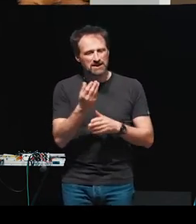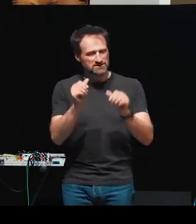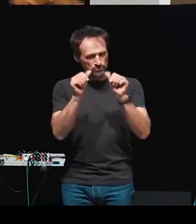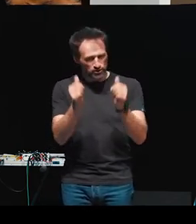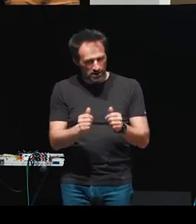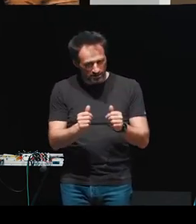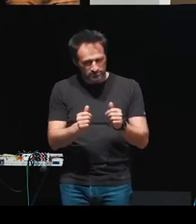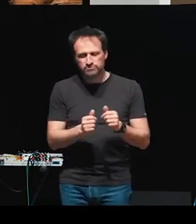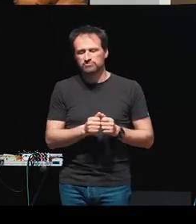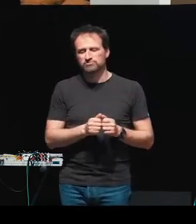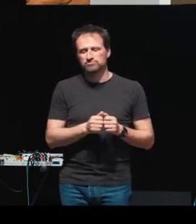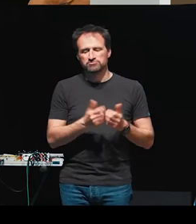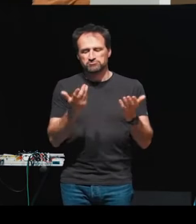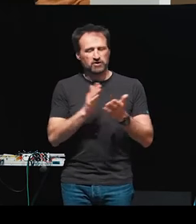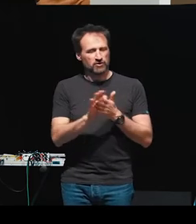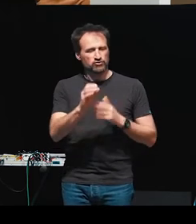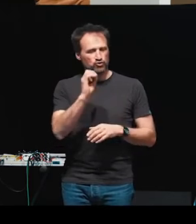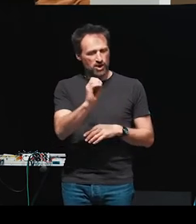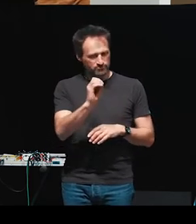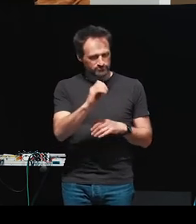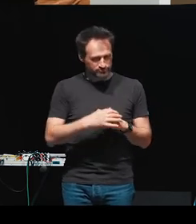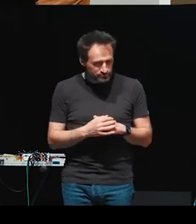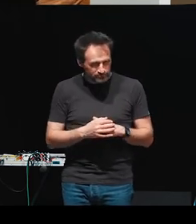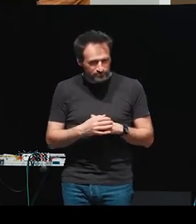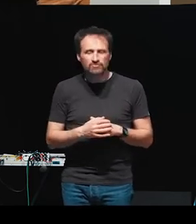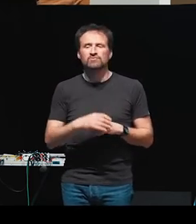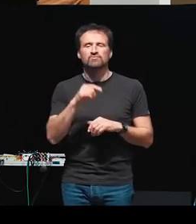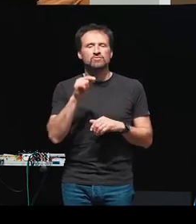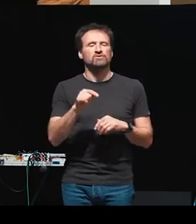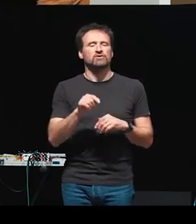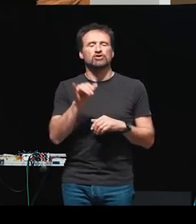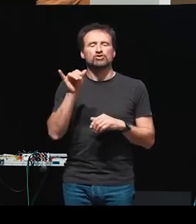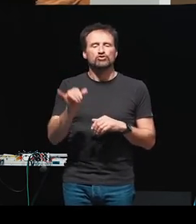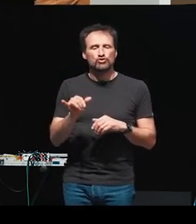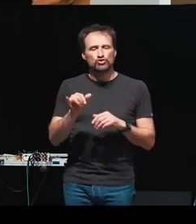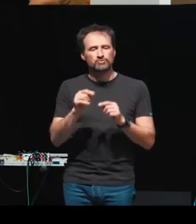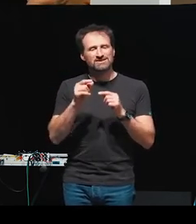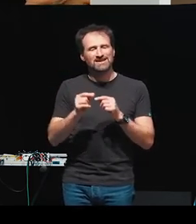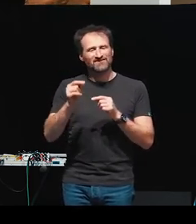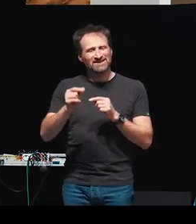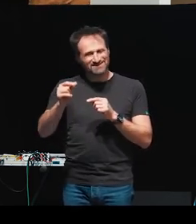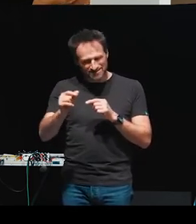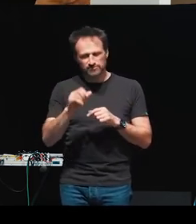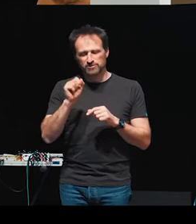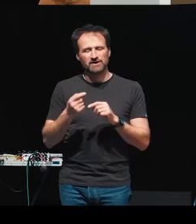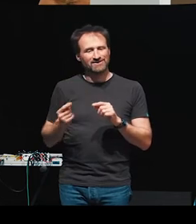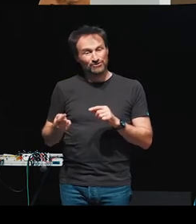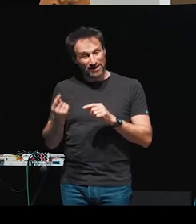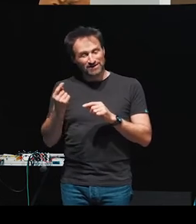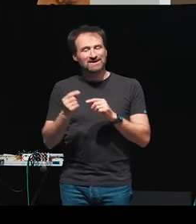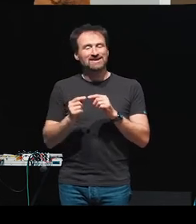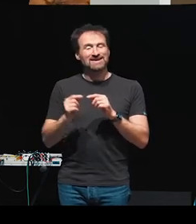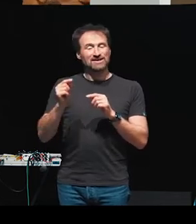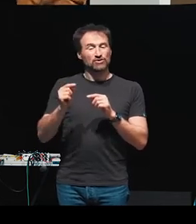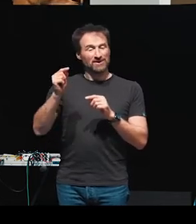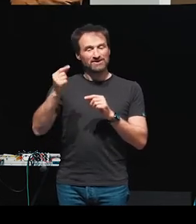just an integer. It's going to be the number 0. We're defining the types of messages we can trigger, which are going to be increment and decrement. And